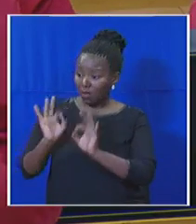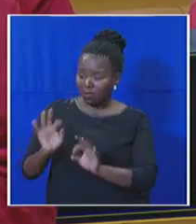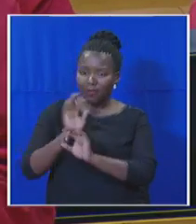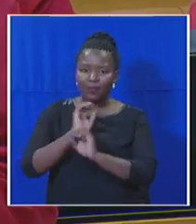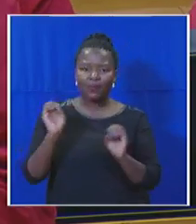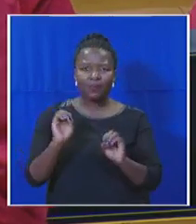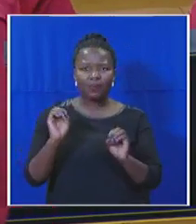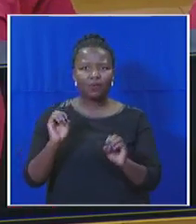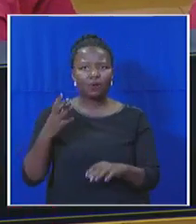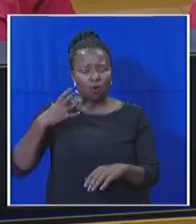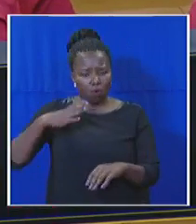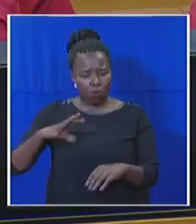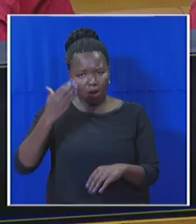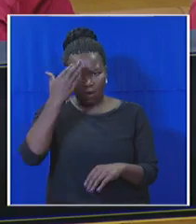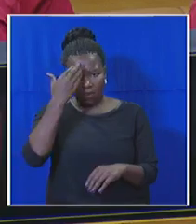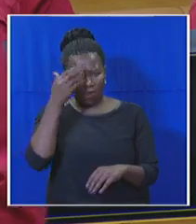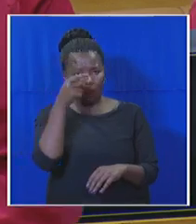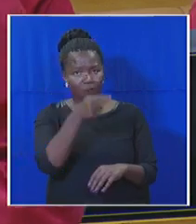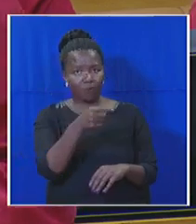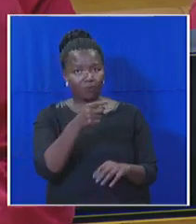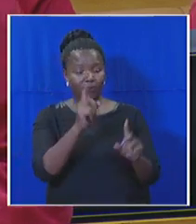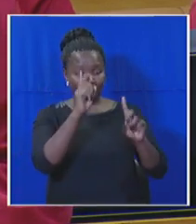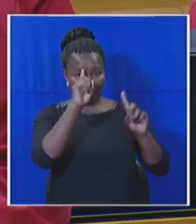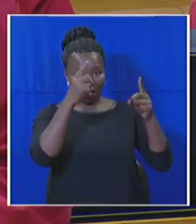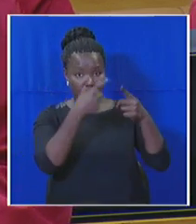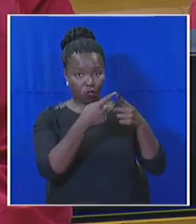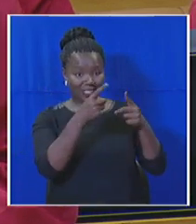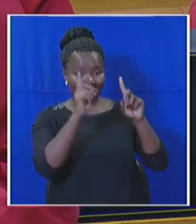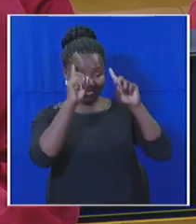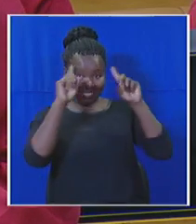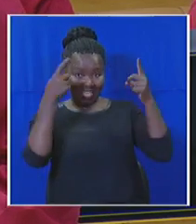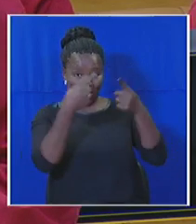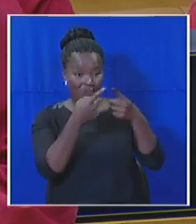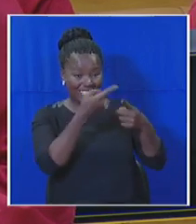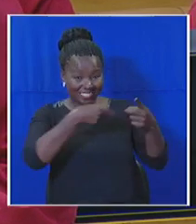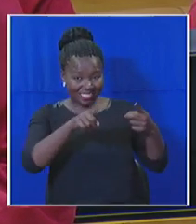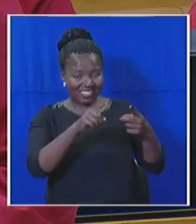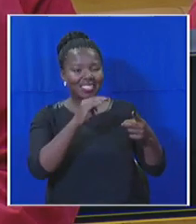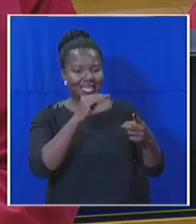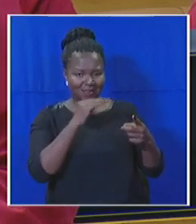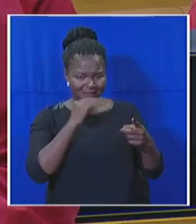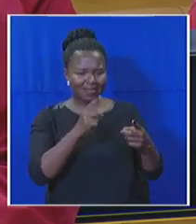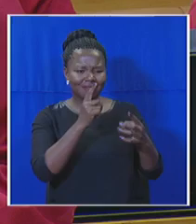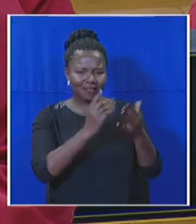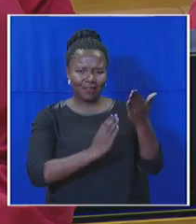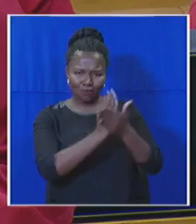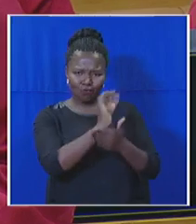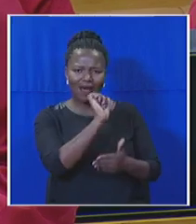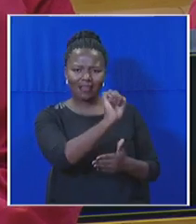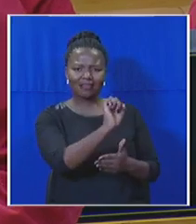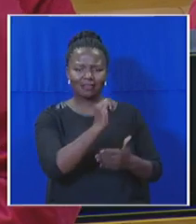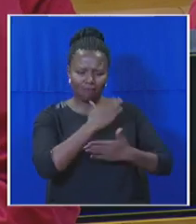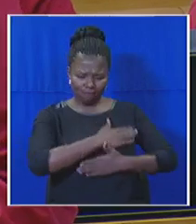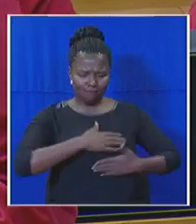view? How is academic freedom, which is a constitutional right of universities and institutions of higher